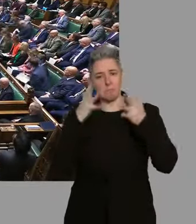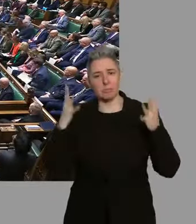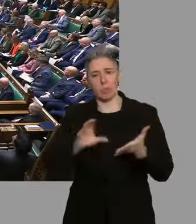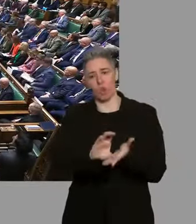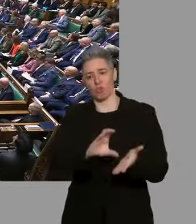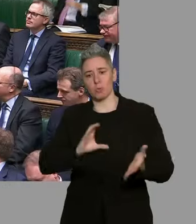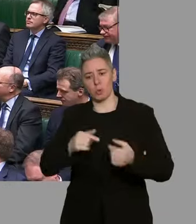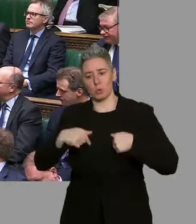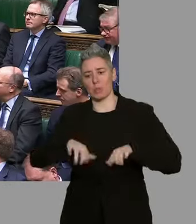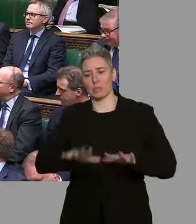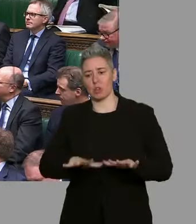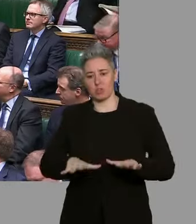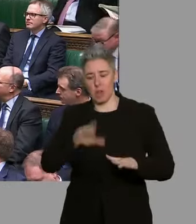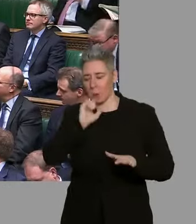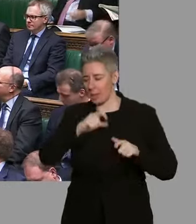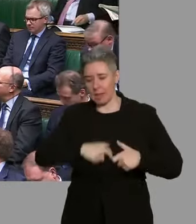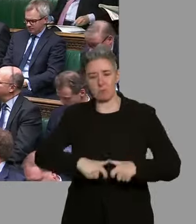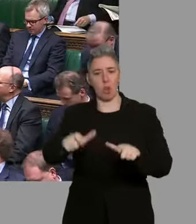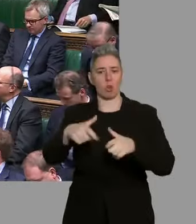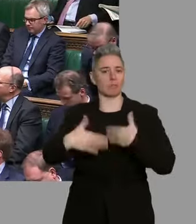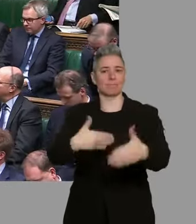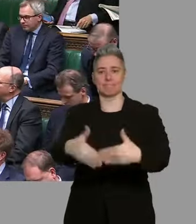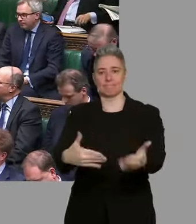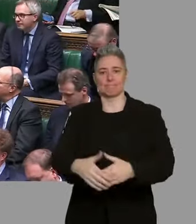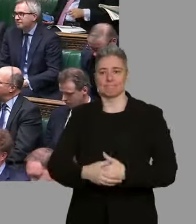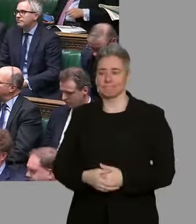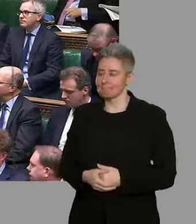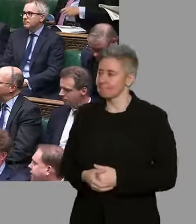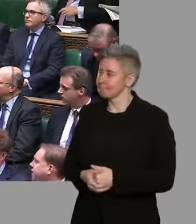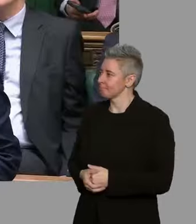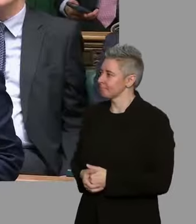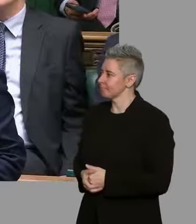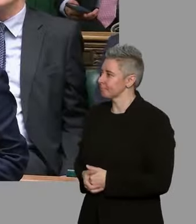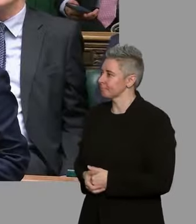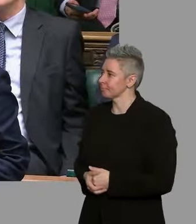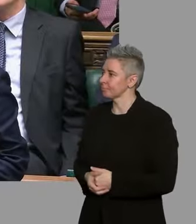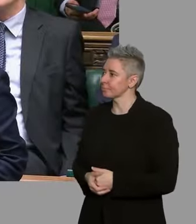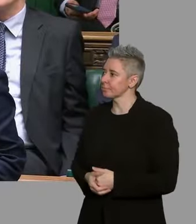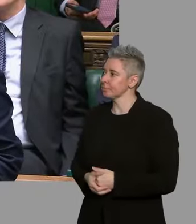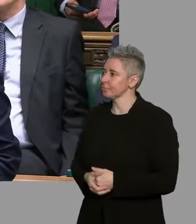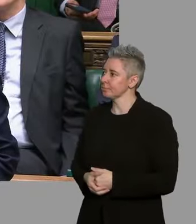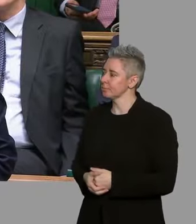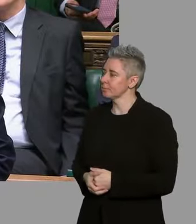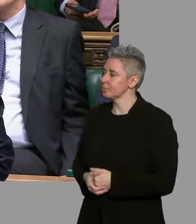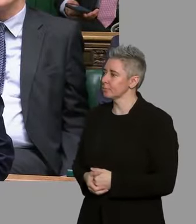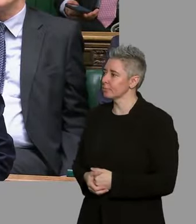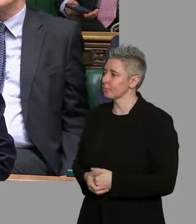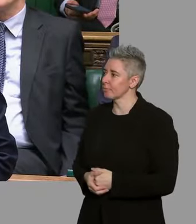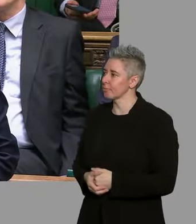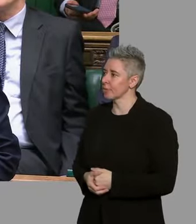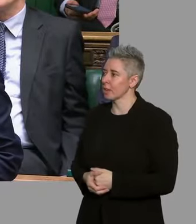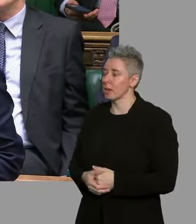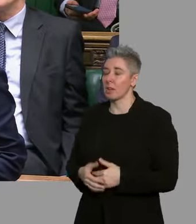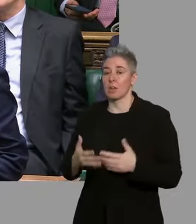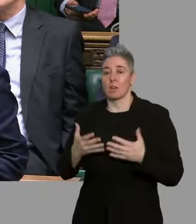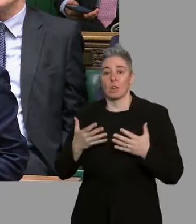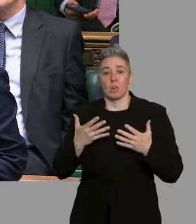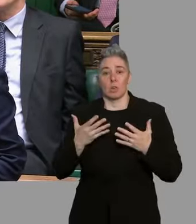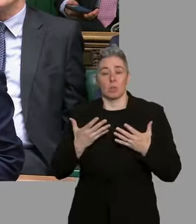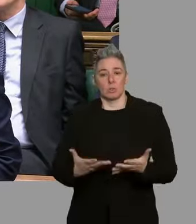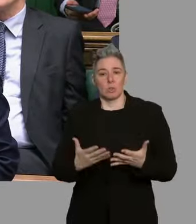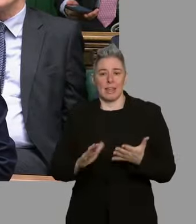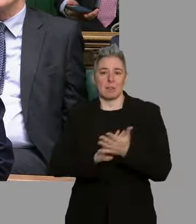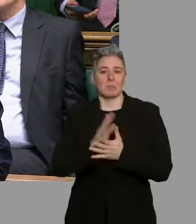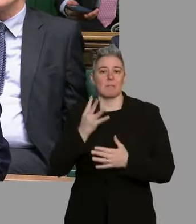Thank you, Mr. Speaker. Today marks 467 days in captivity for Avinatan R, just one of the over